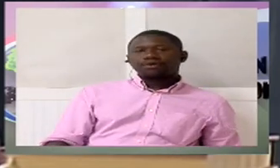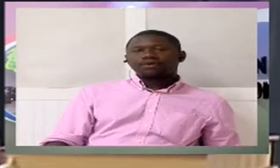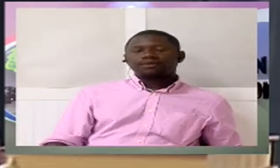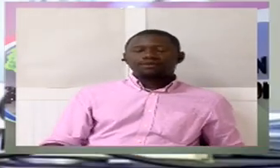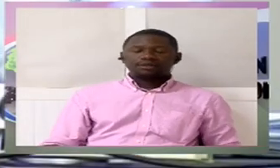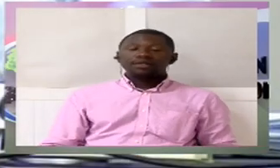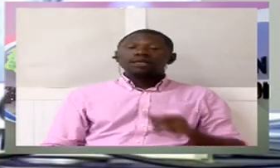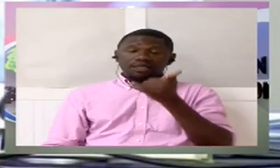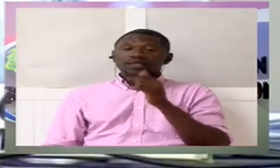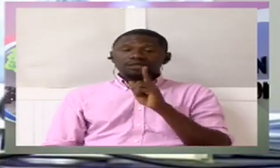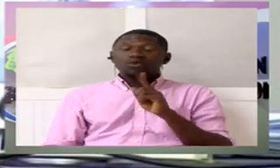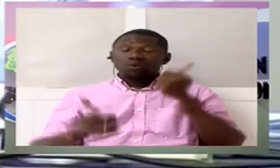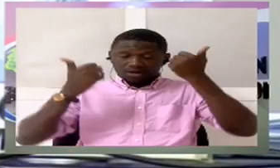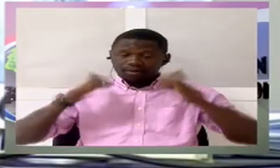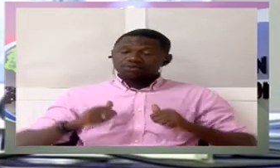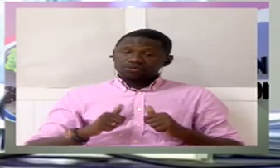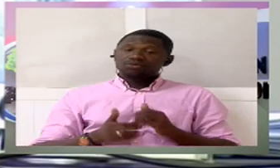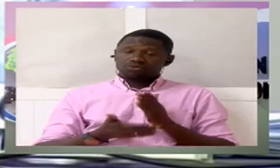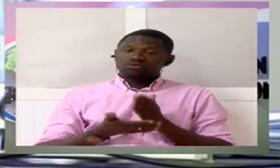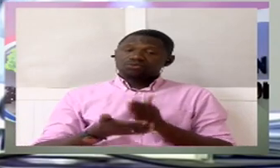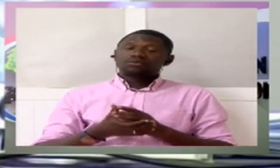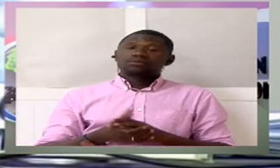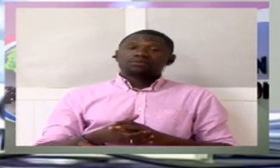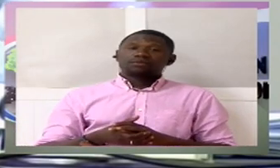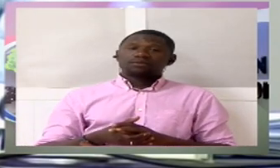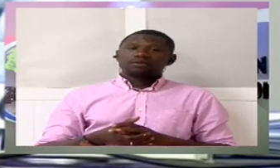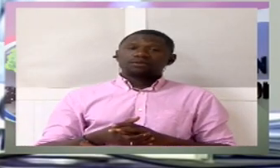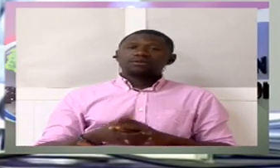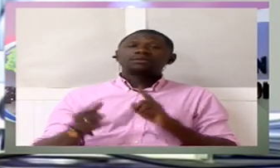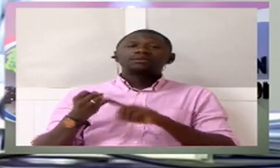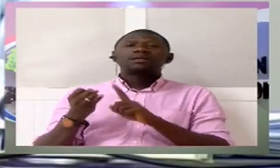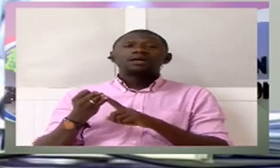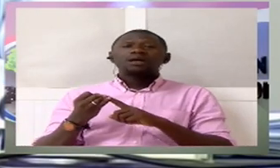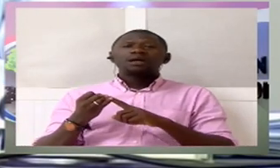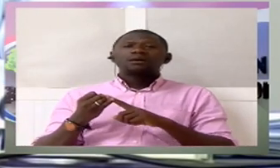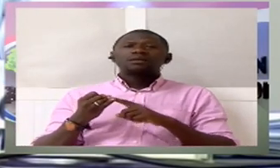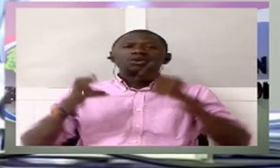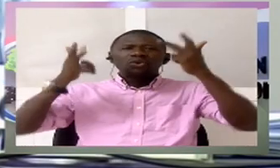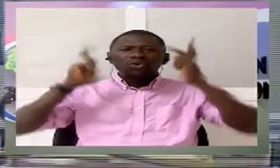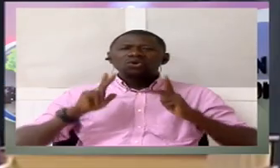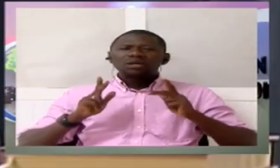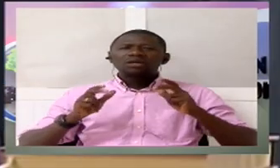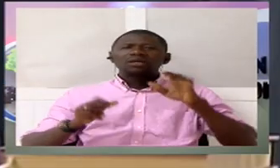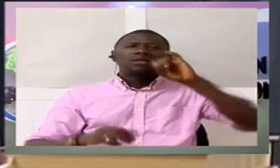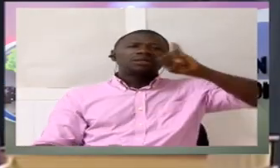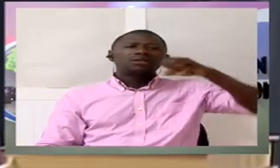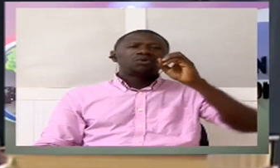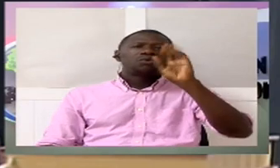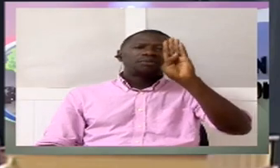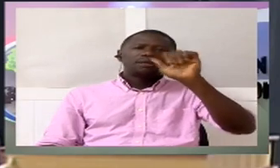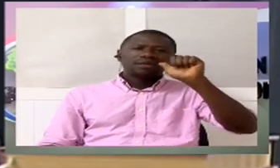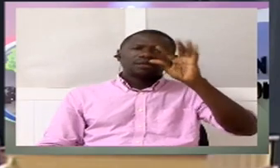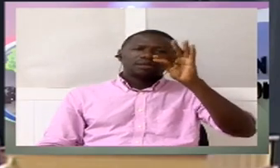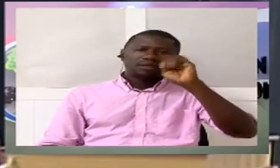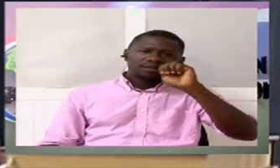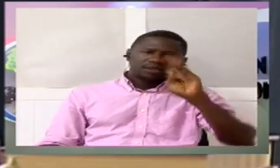That was what happened. And how about lawyer Jobate? Did anything happen to him? Lawyer Jobate dum fo kuketa te fanan